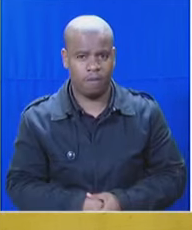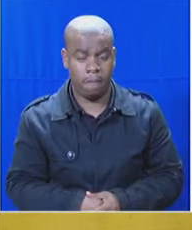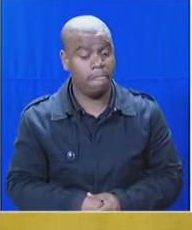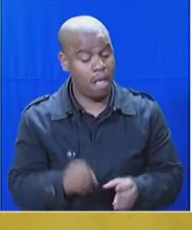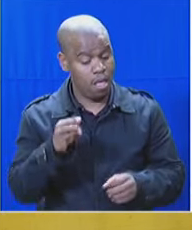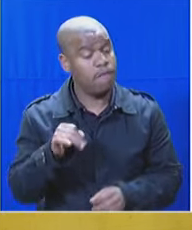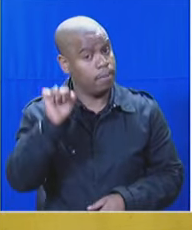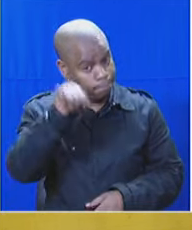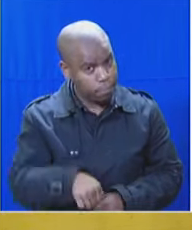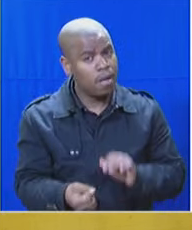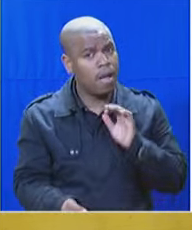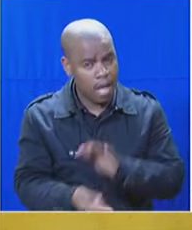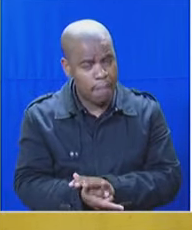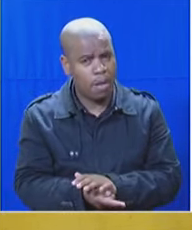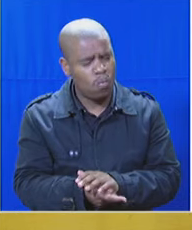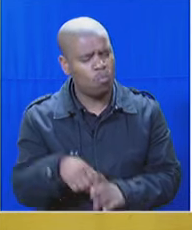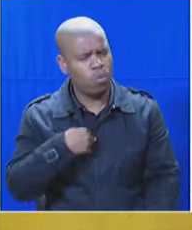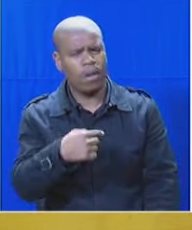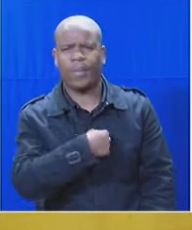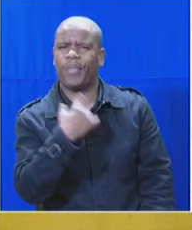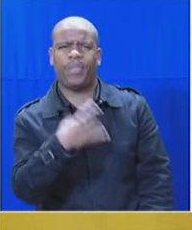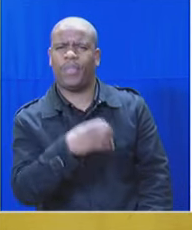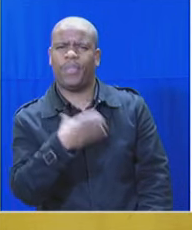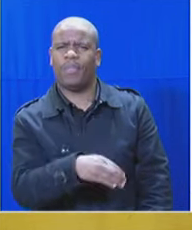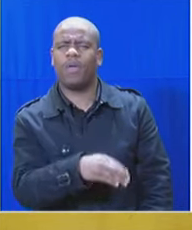buhlungu izazela zethu zisikhathaza.